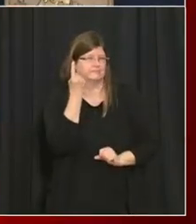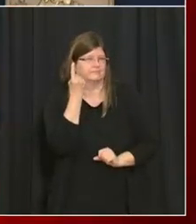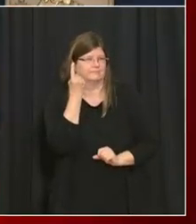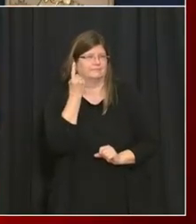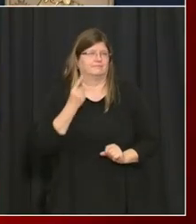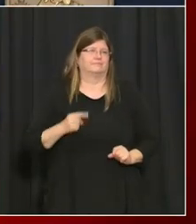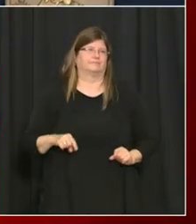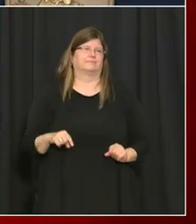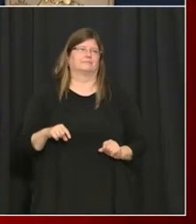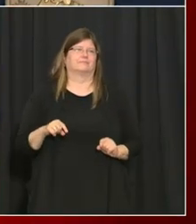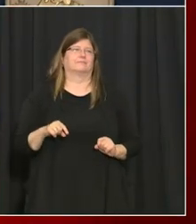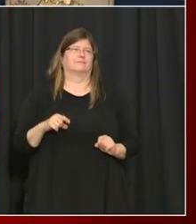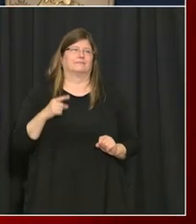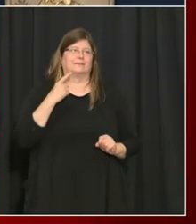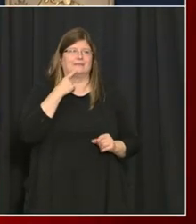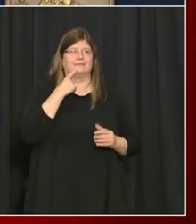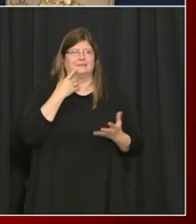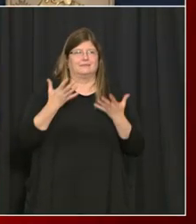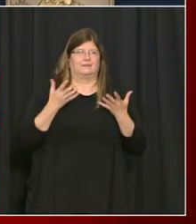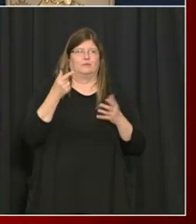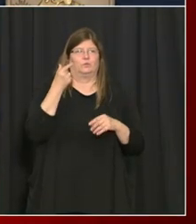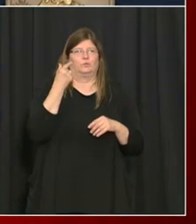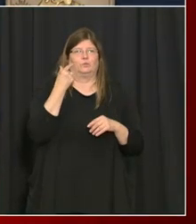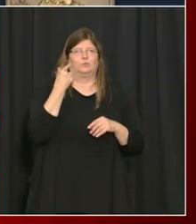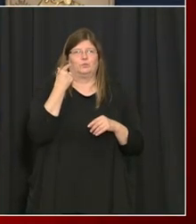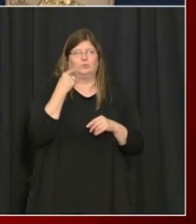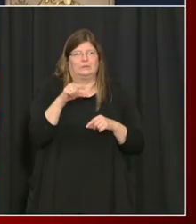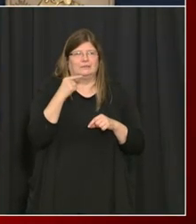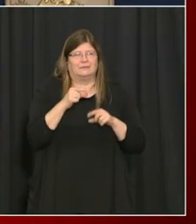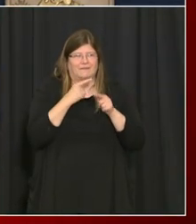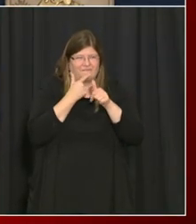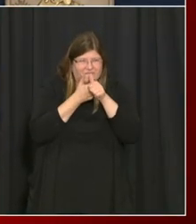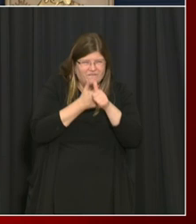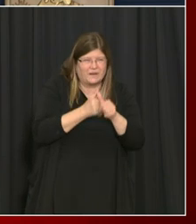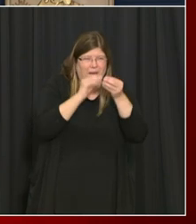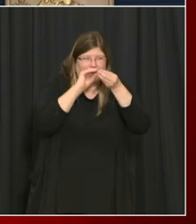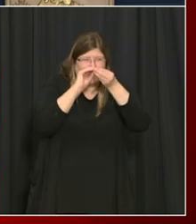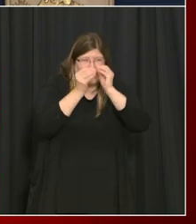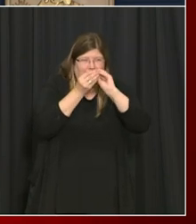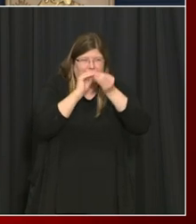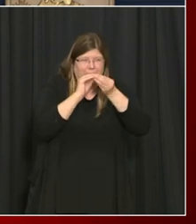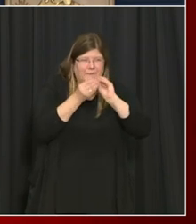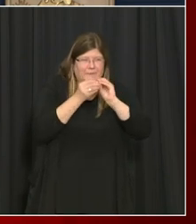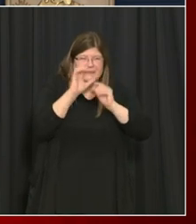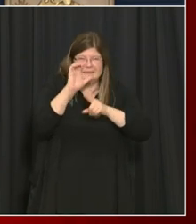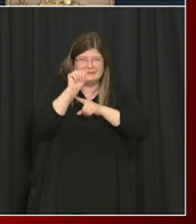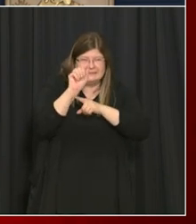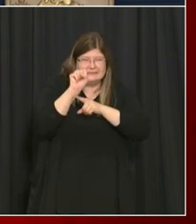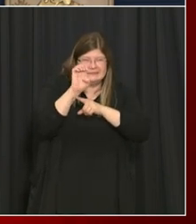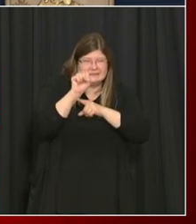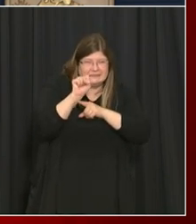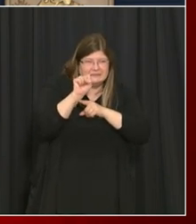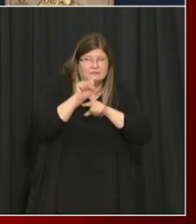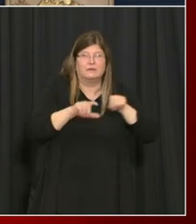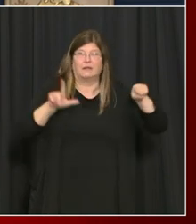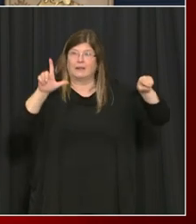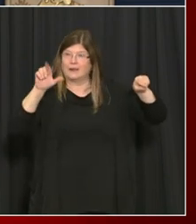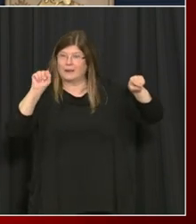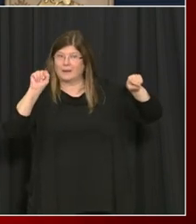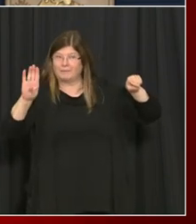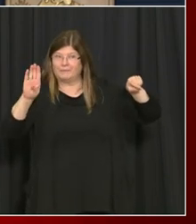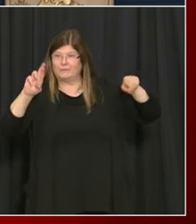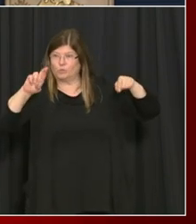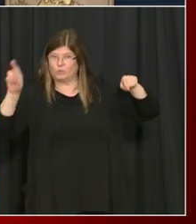talked for some time about following the numbers of cases, reported laboratory results.